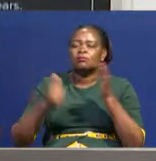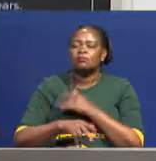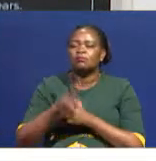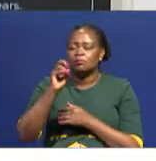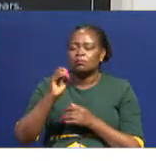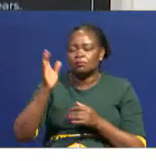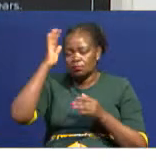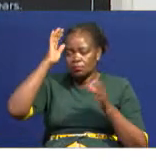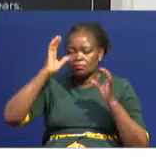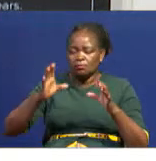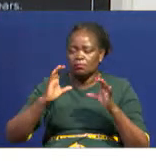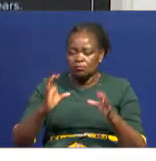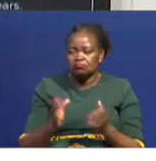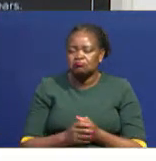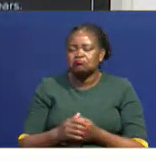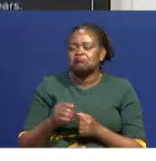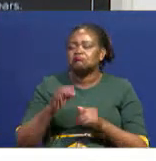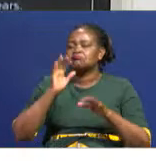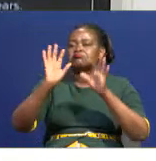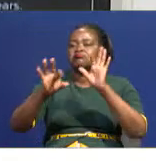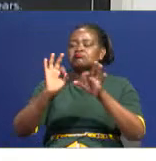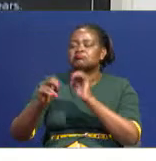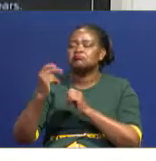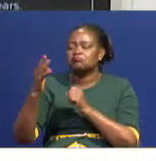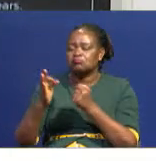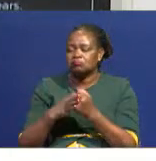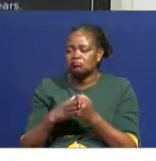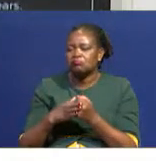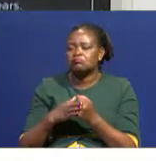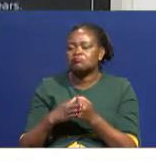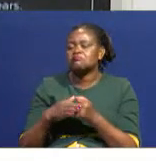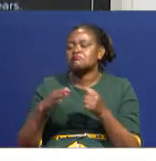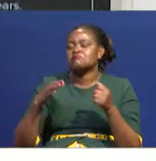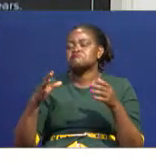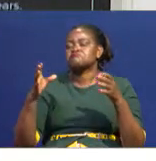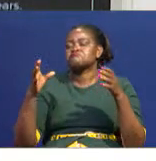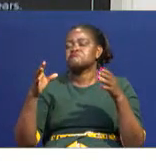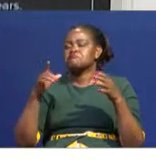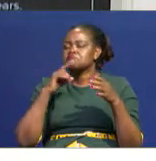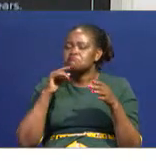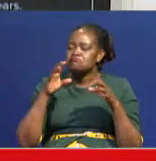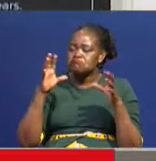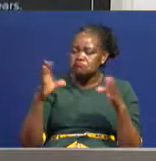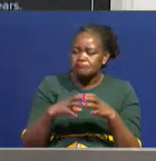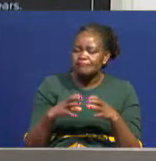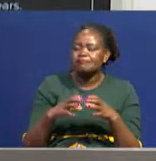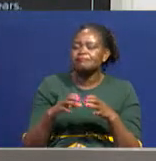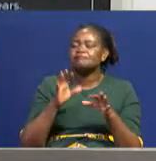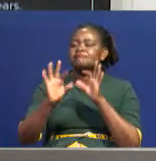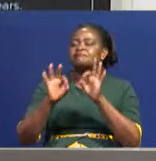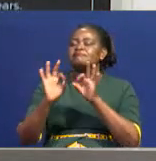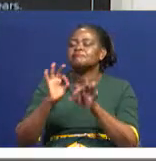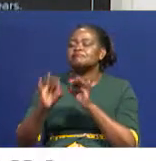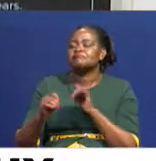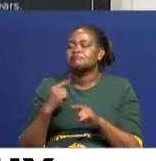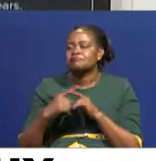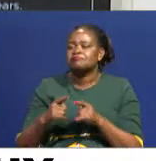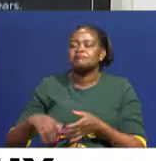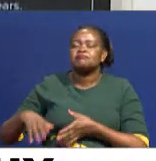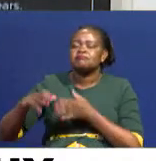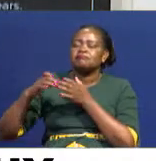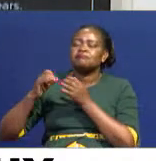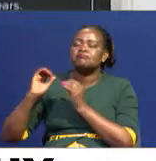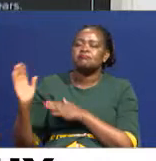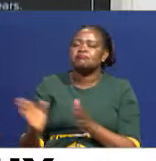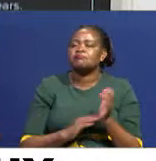coach Simon Jawichre has named the 28-man Chipu squad to this year's Rugby Africa Under 20 Bathurst Trophy,